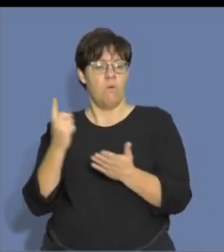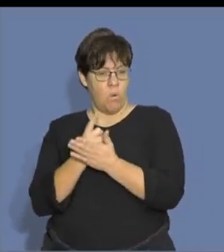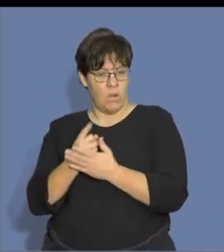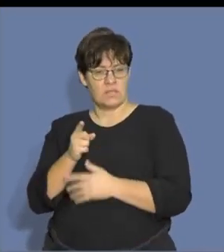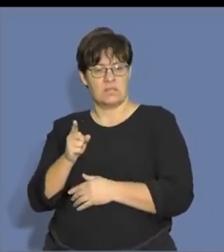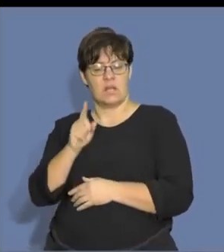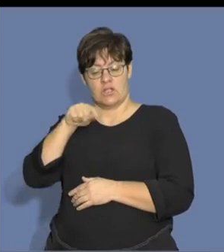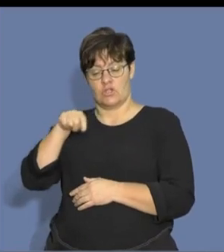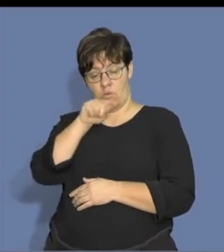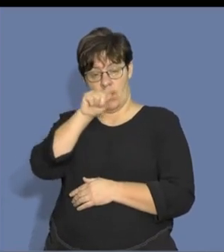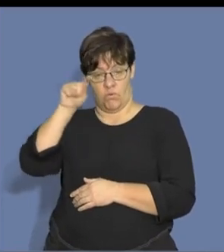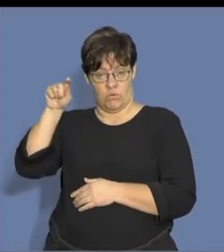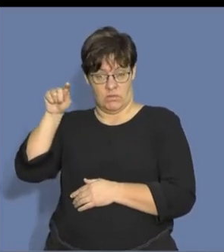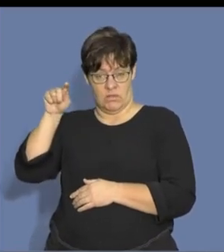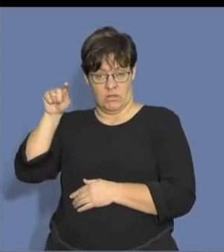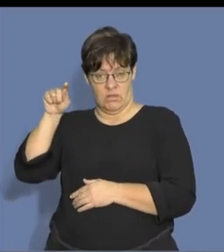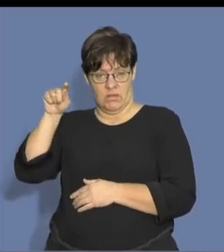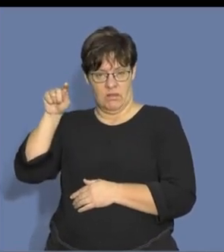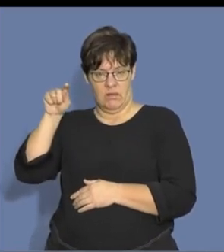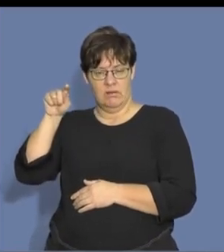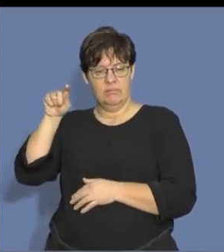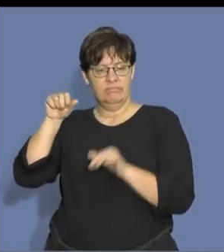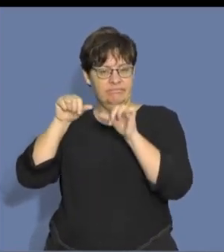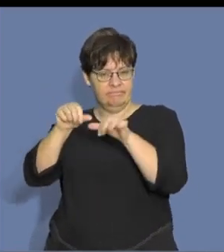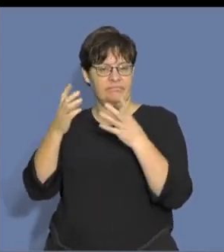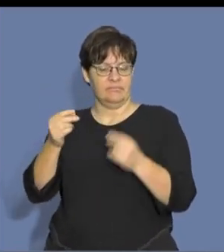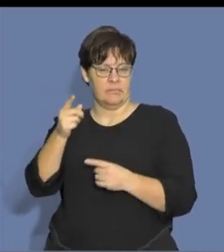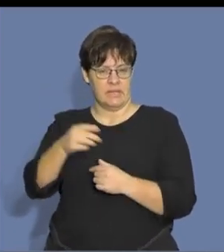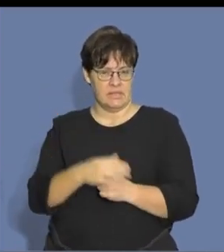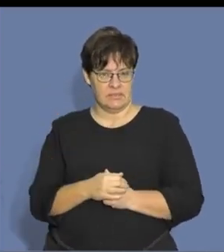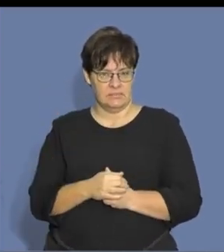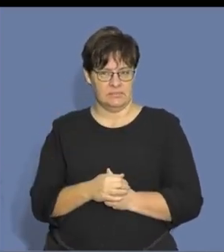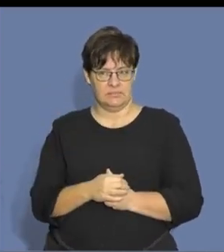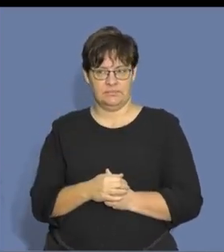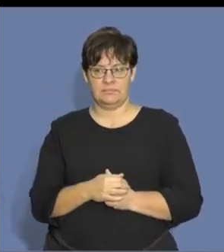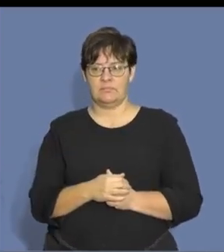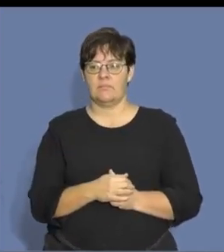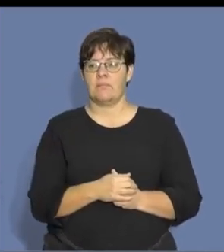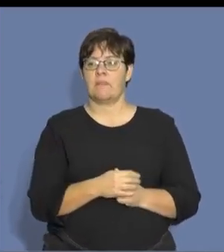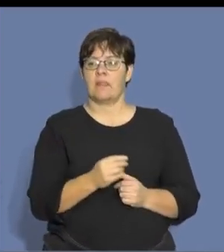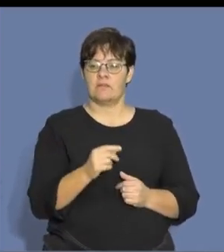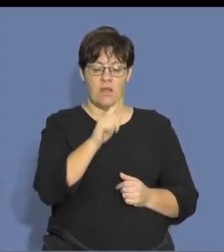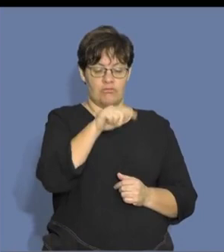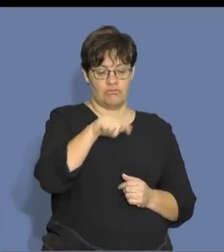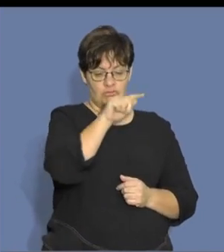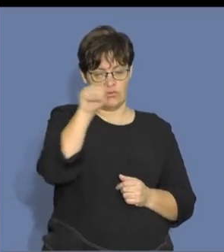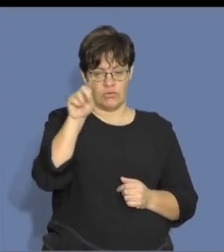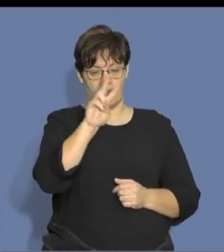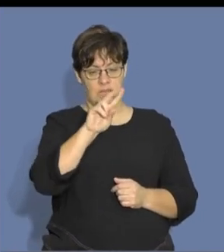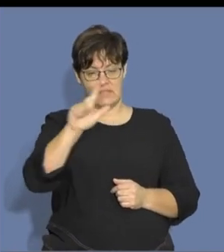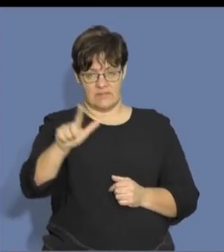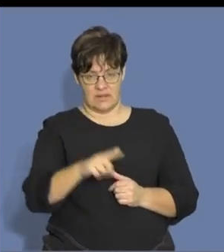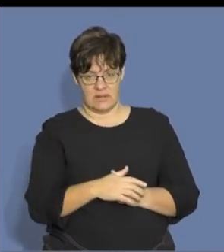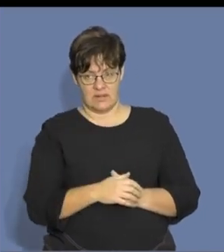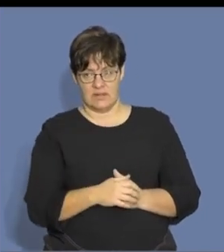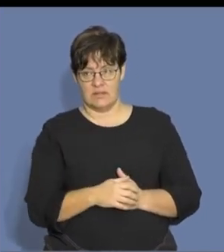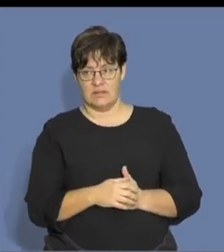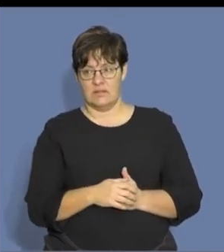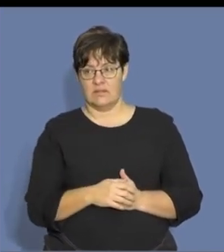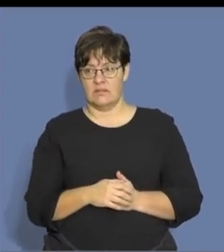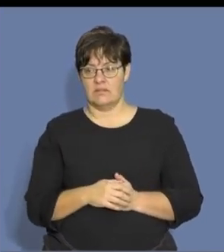the square root of the constant, of the number. And so all I'm going to go do is I'm going to go square root 27,